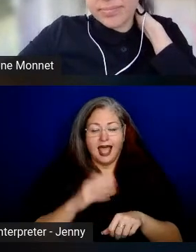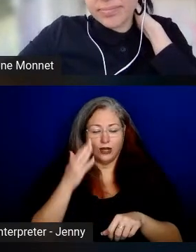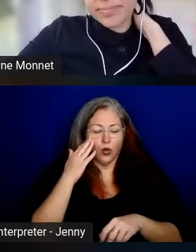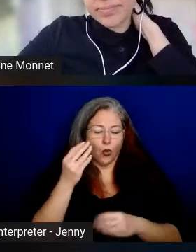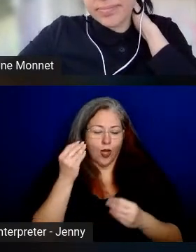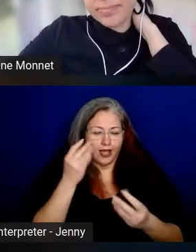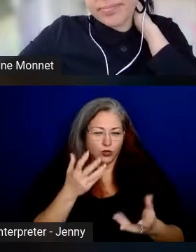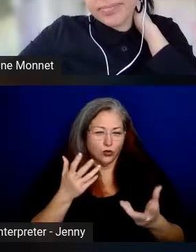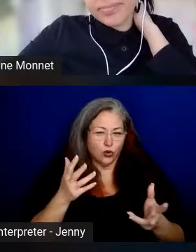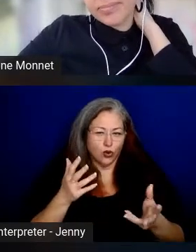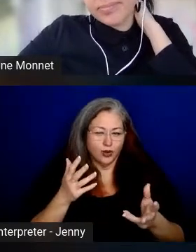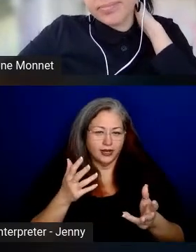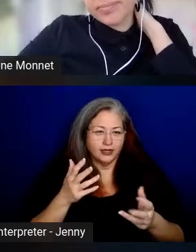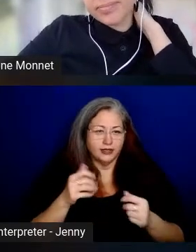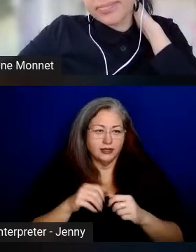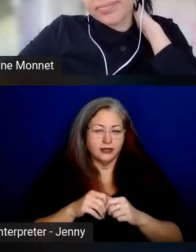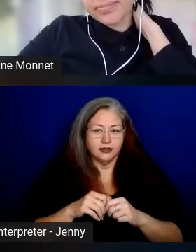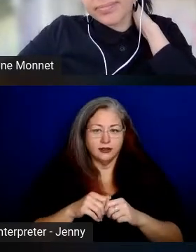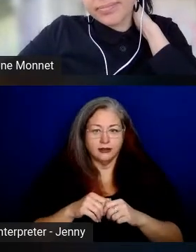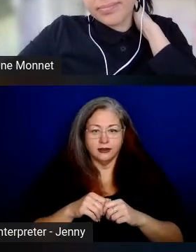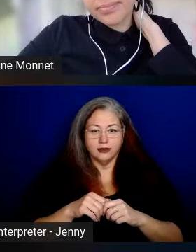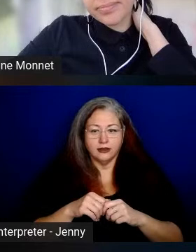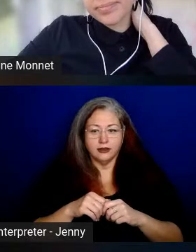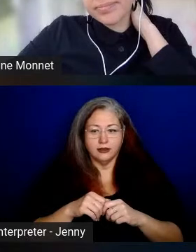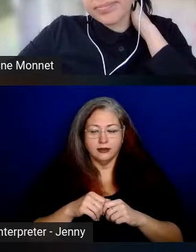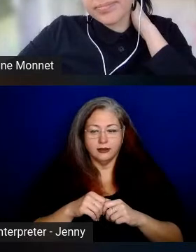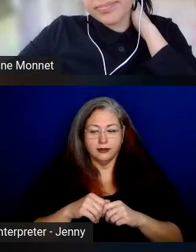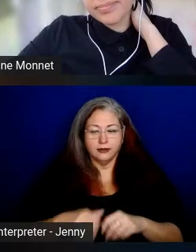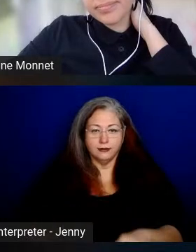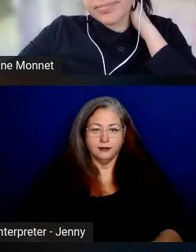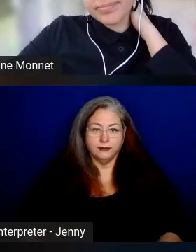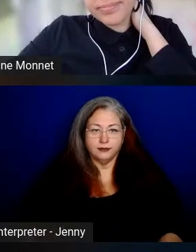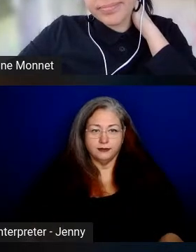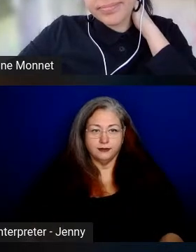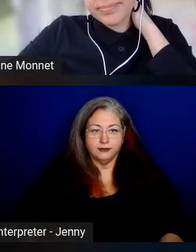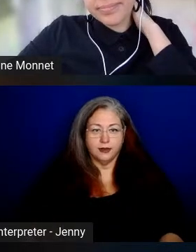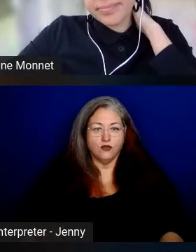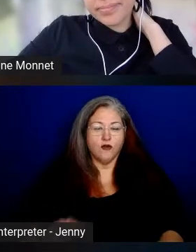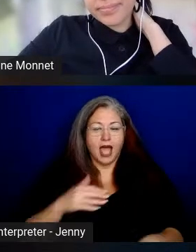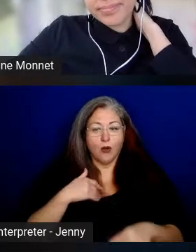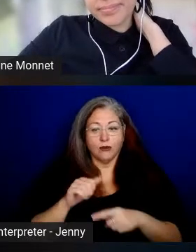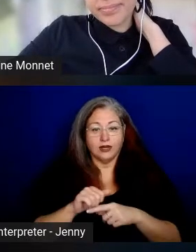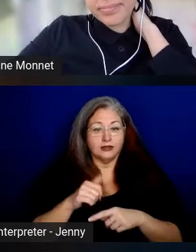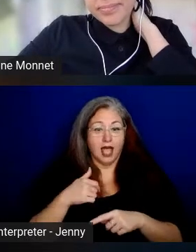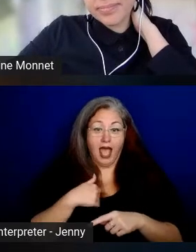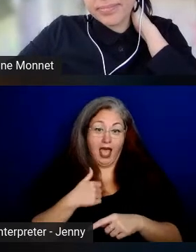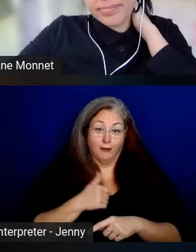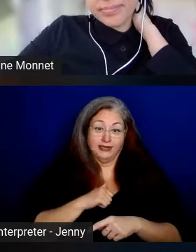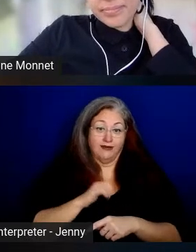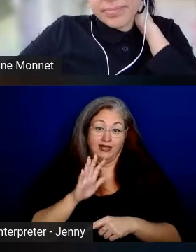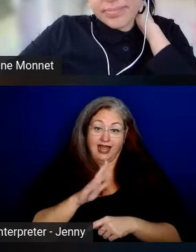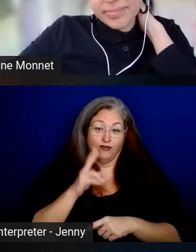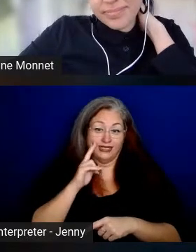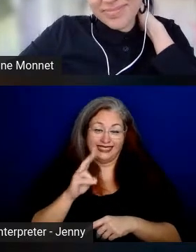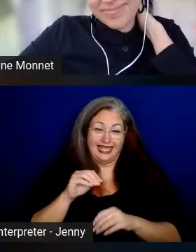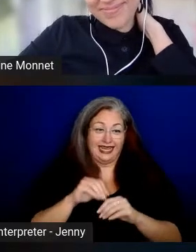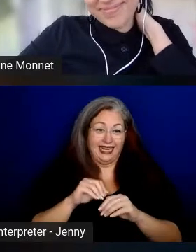in the in our dress rehearsal that I've actually never seen it in a